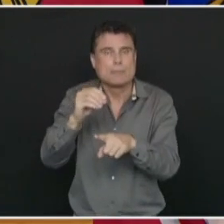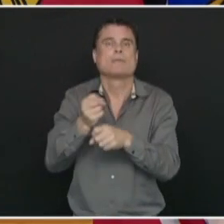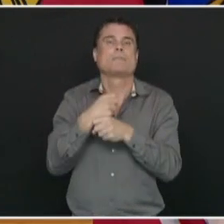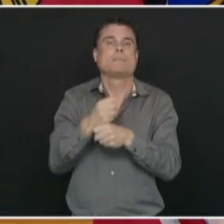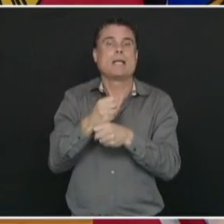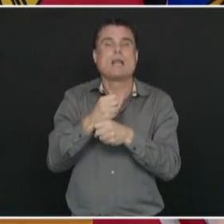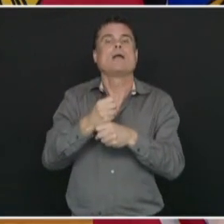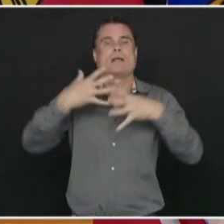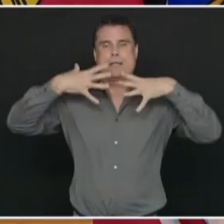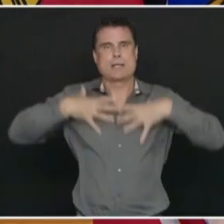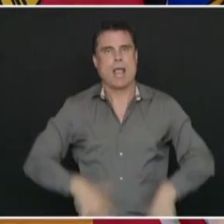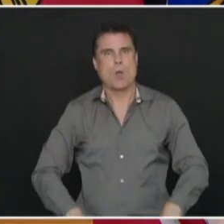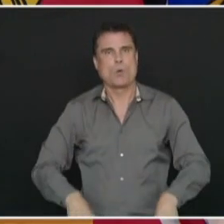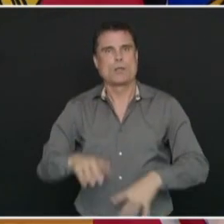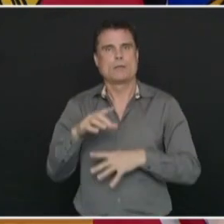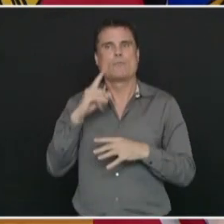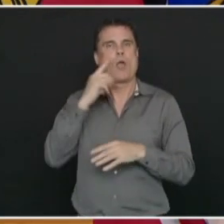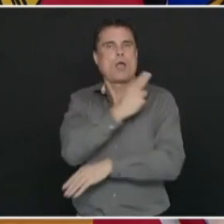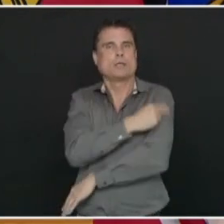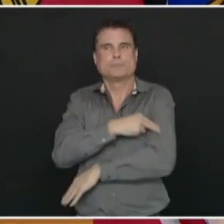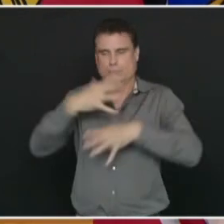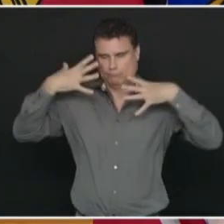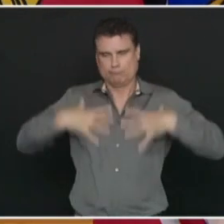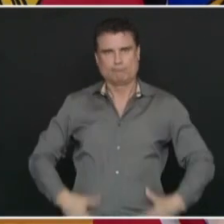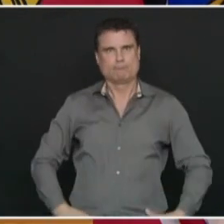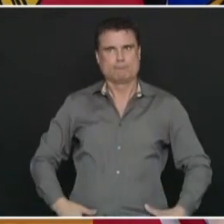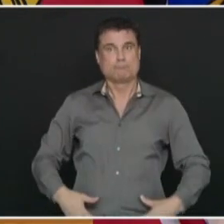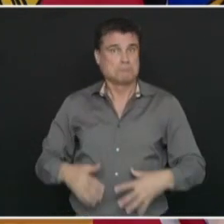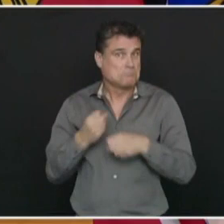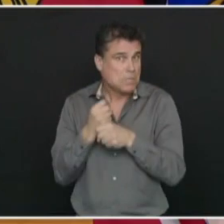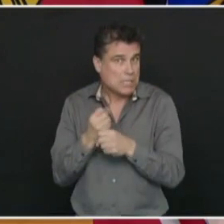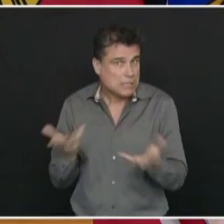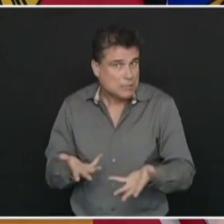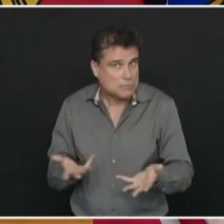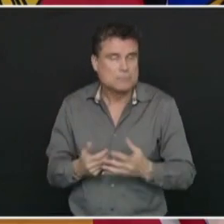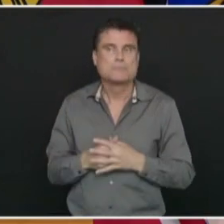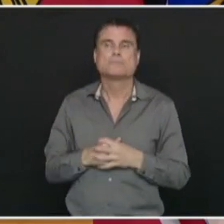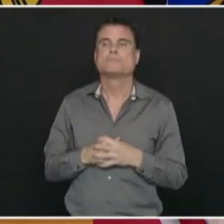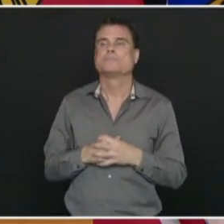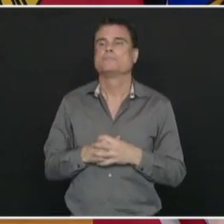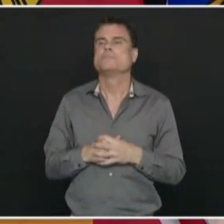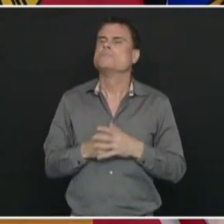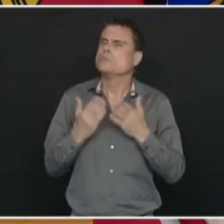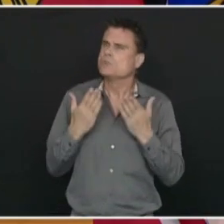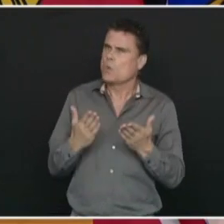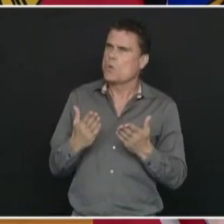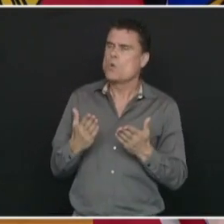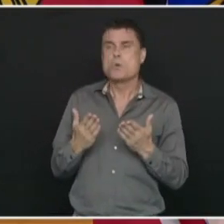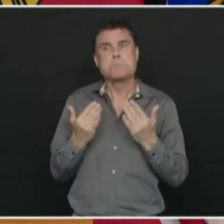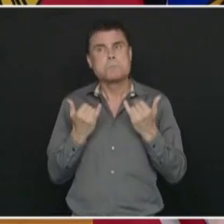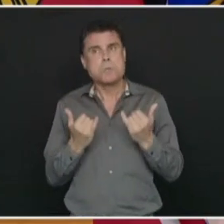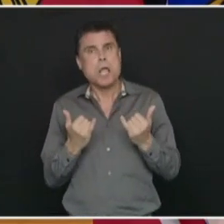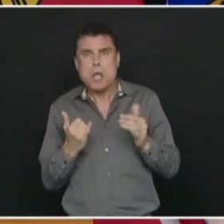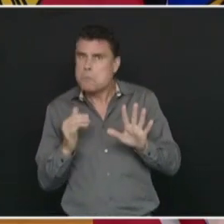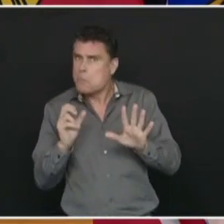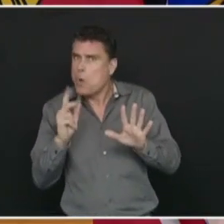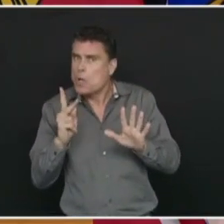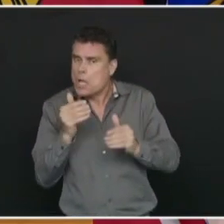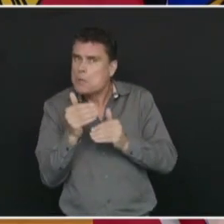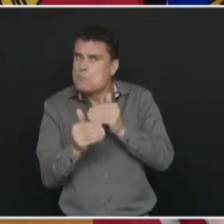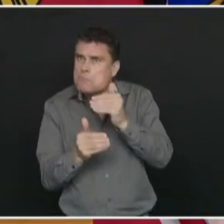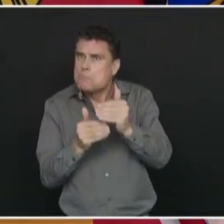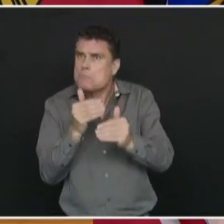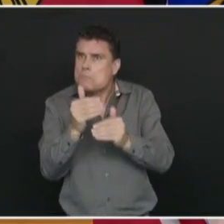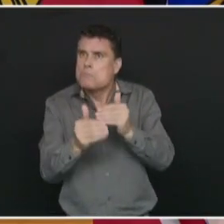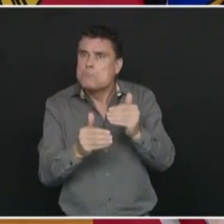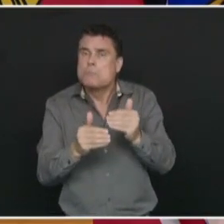mark. Why is there such a gap between the amount of tests that are actually being sampled and the amount of